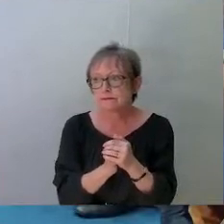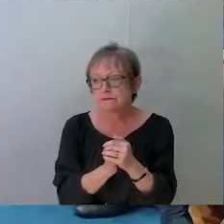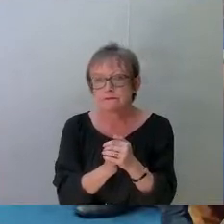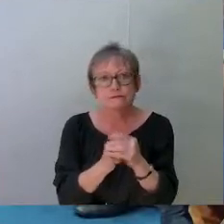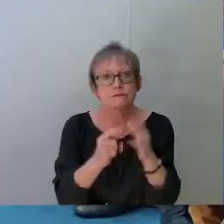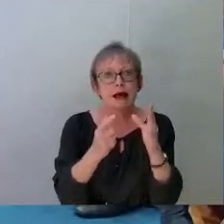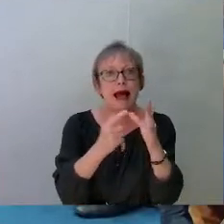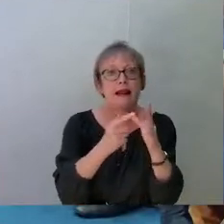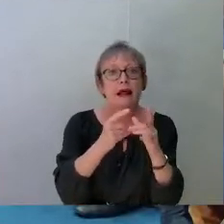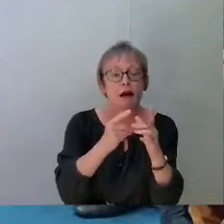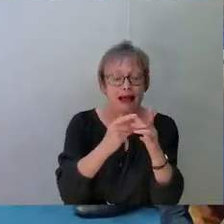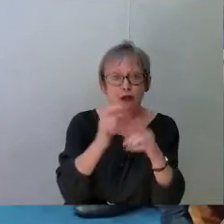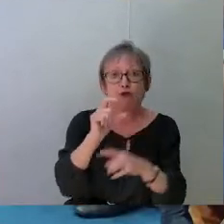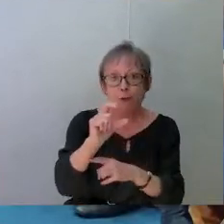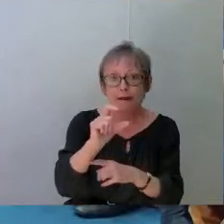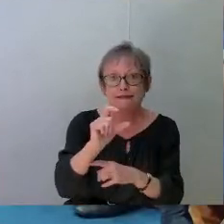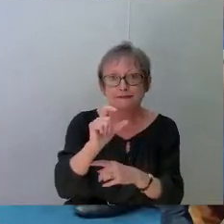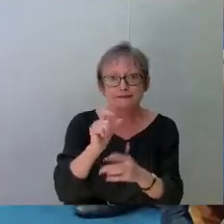Anna Krielman.